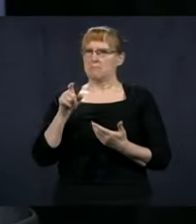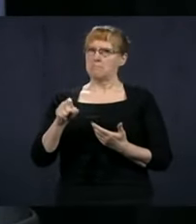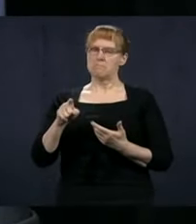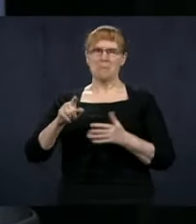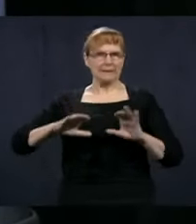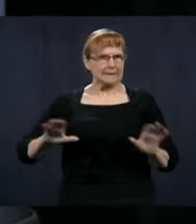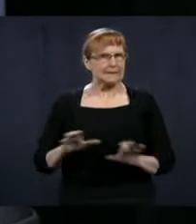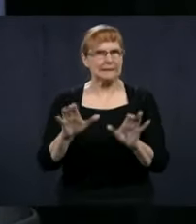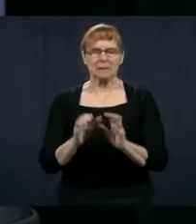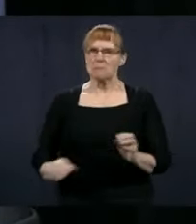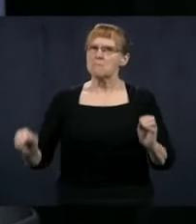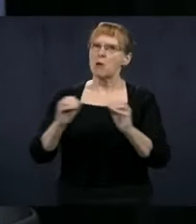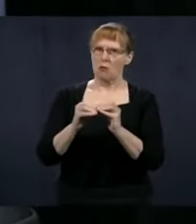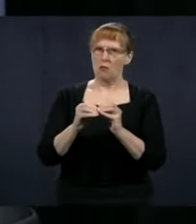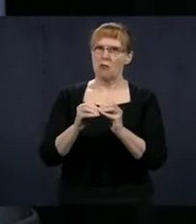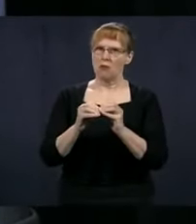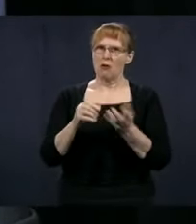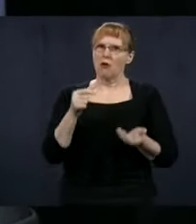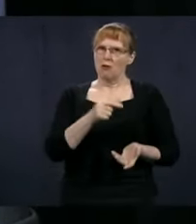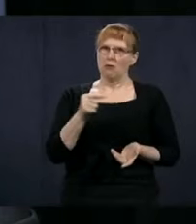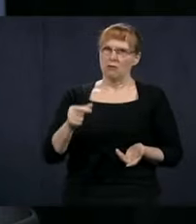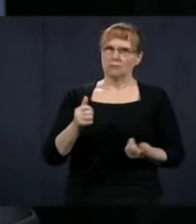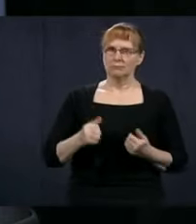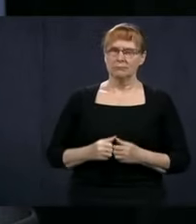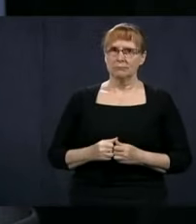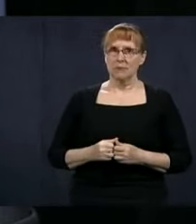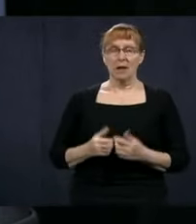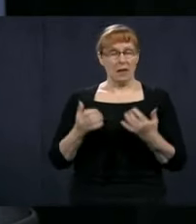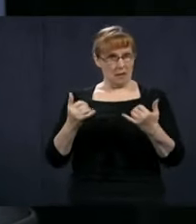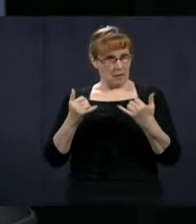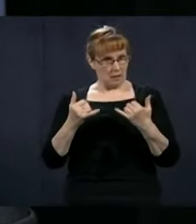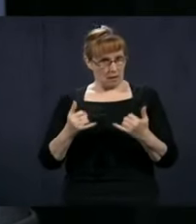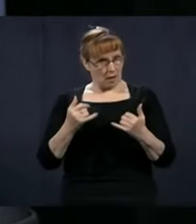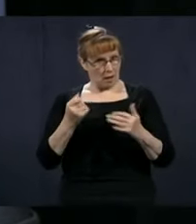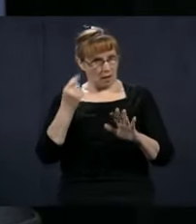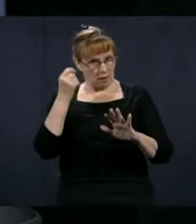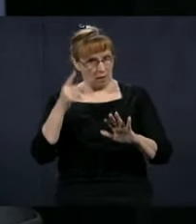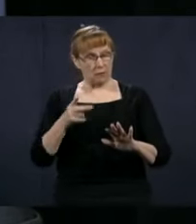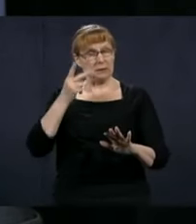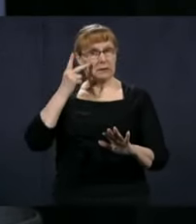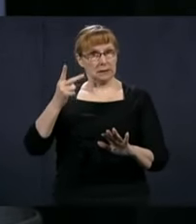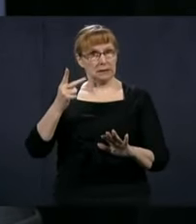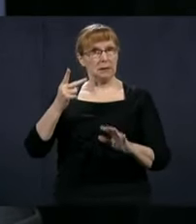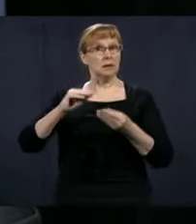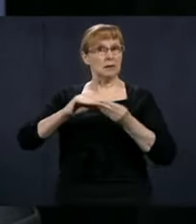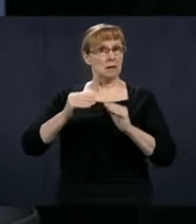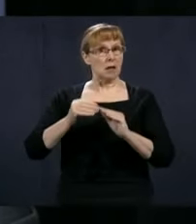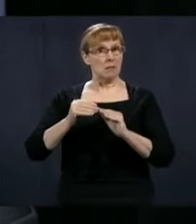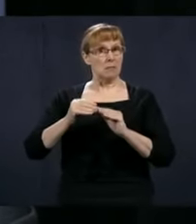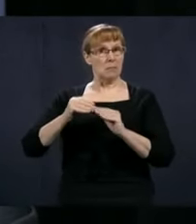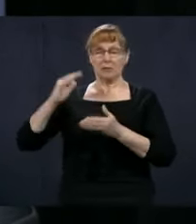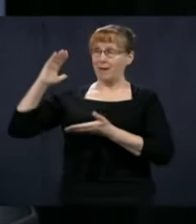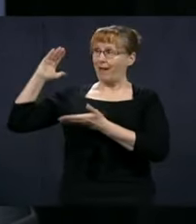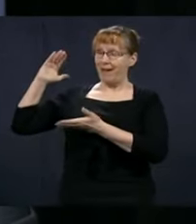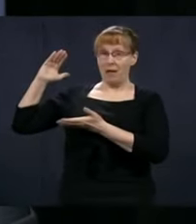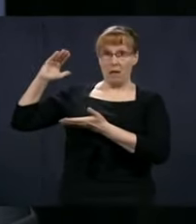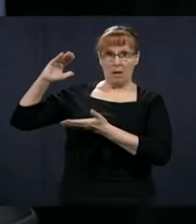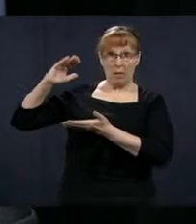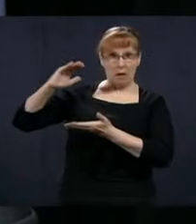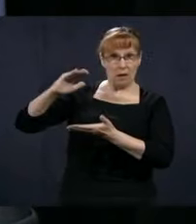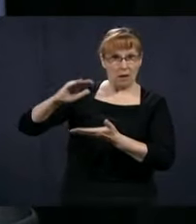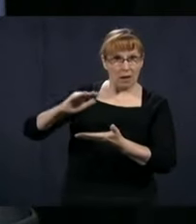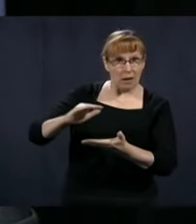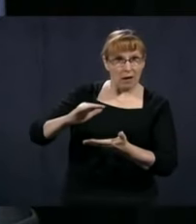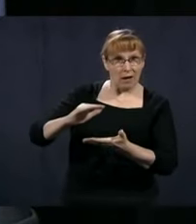being said, we continue to see an encouraging pattern in the numbers, but that doesn't mean